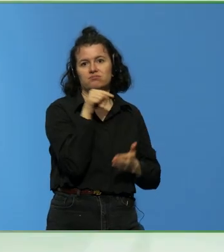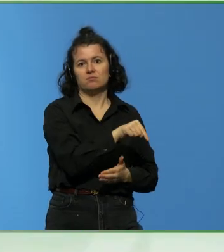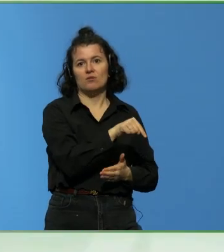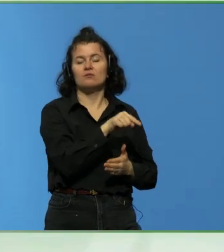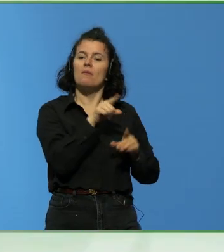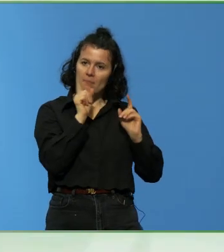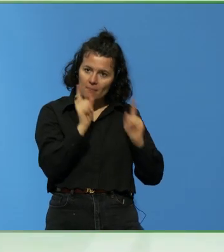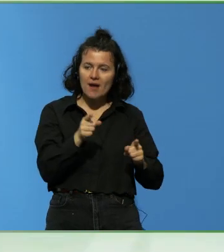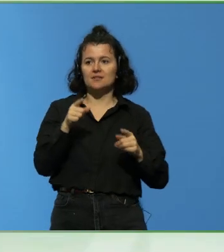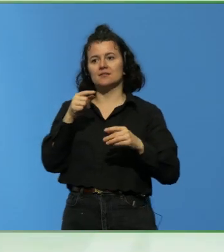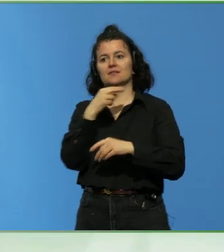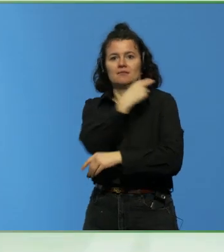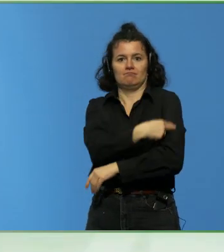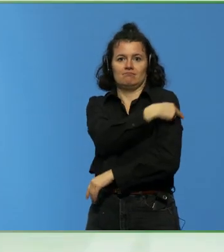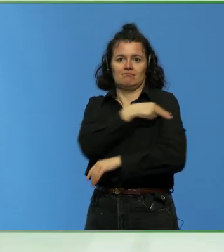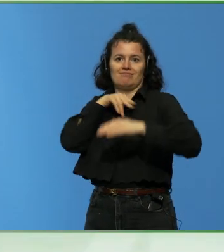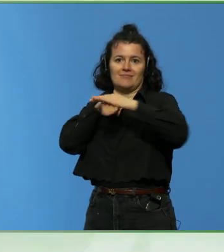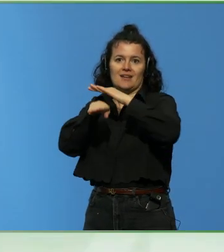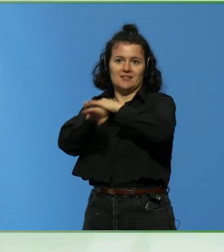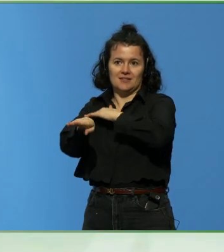Thank you. I'm happy to be here.